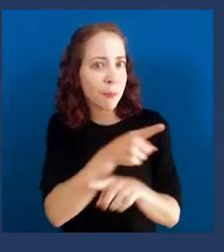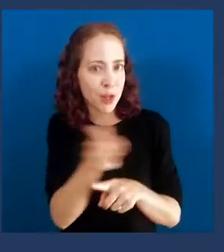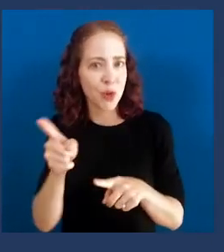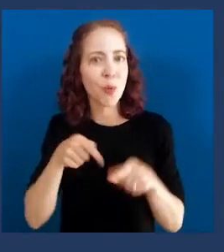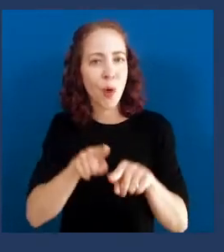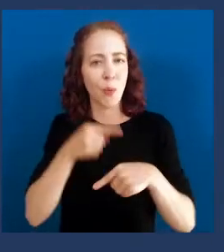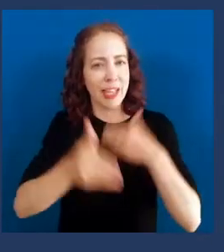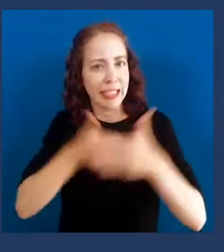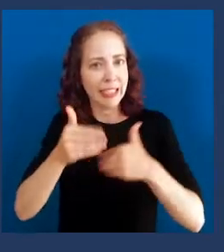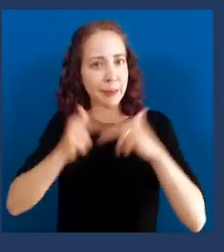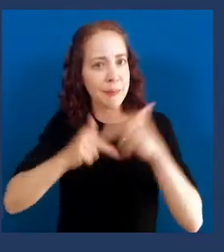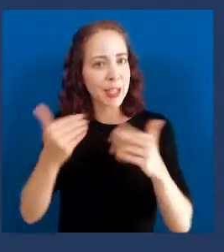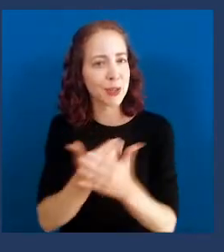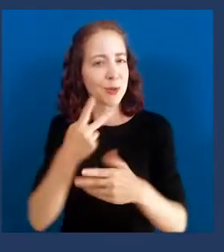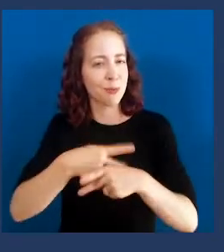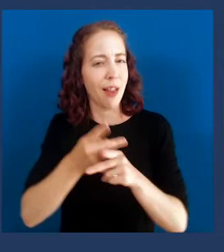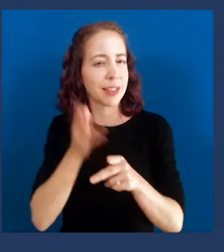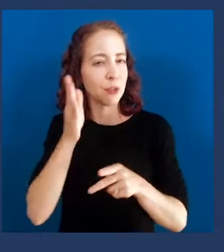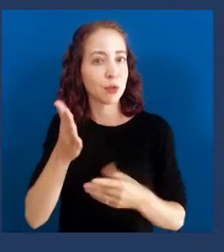much.